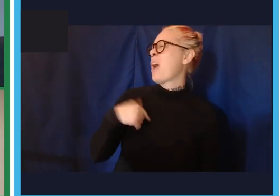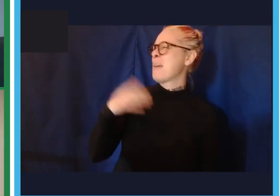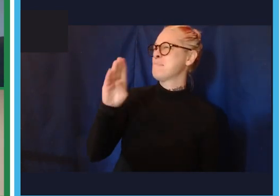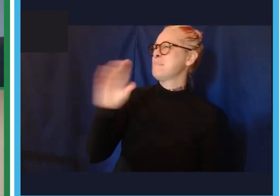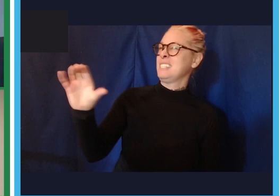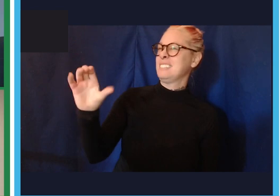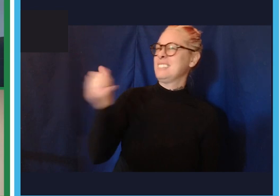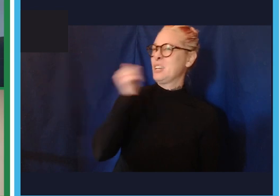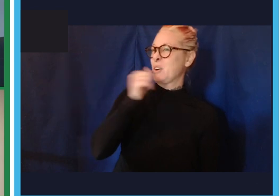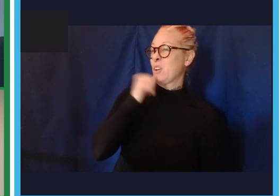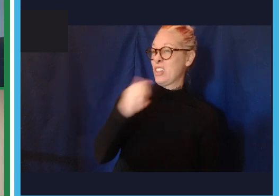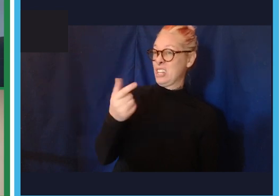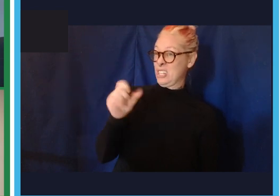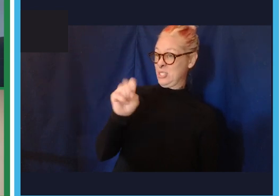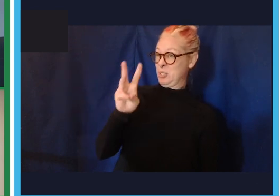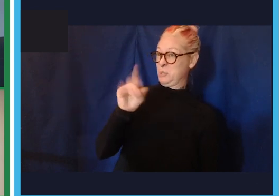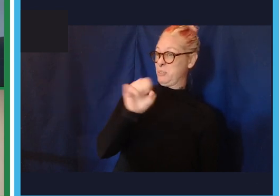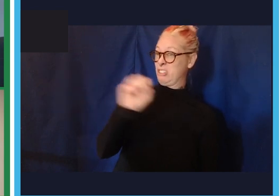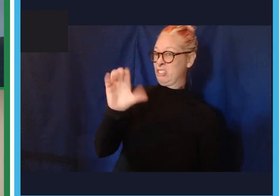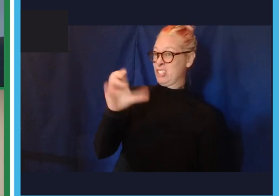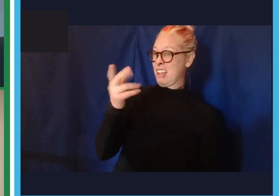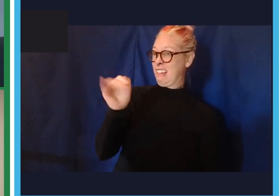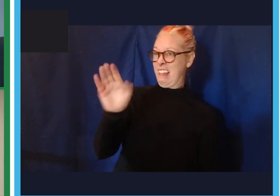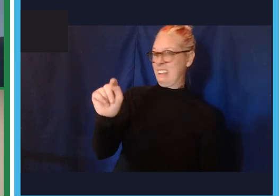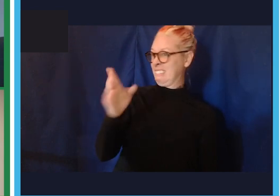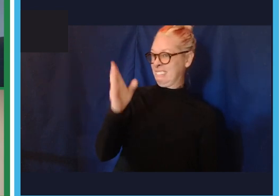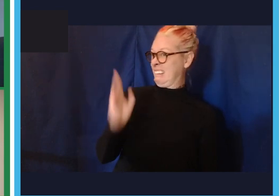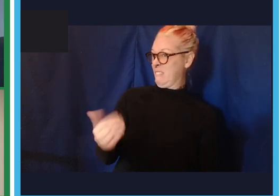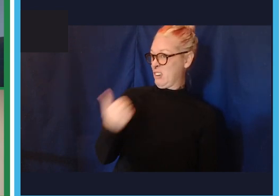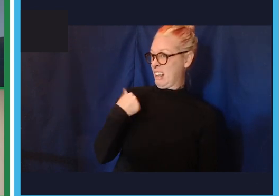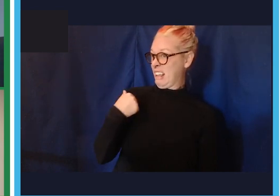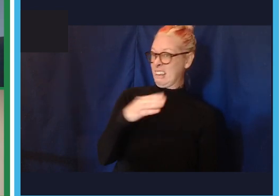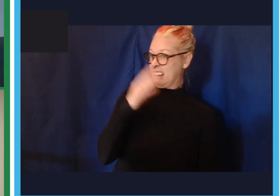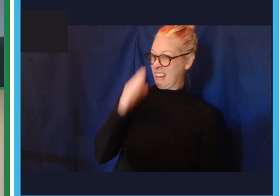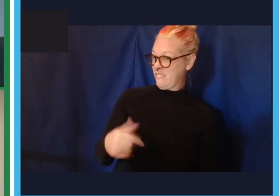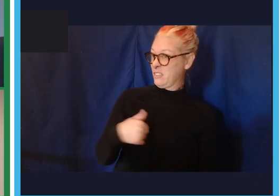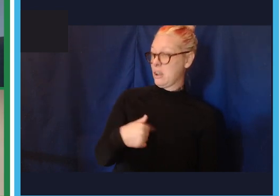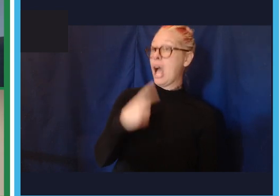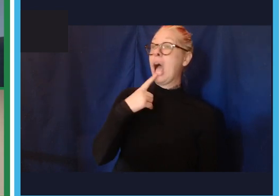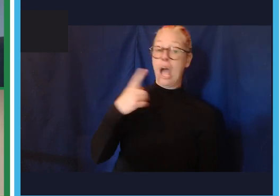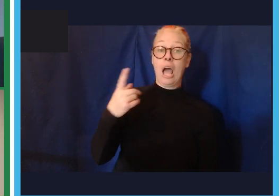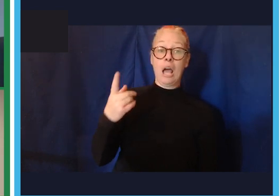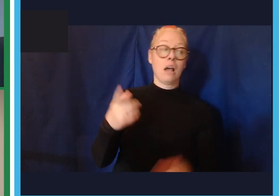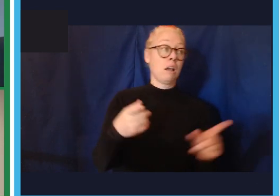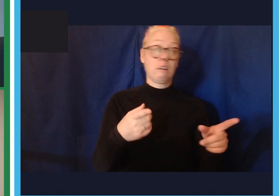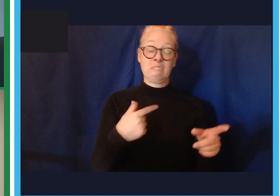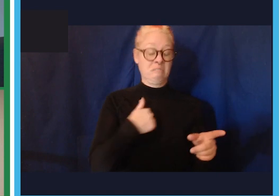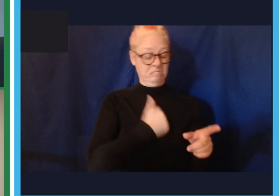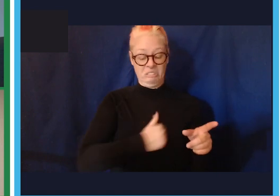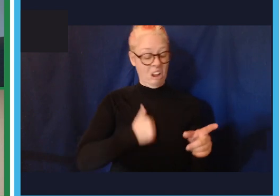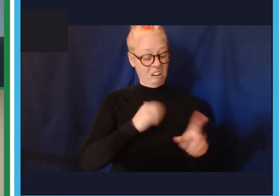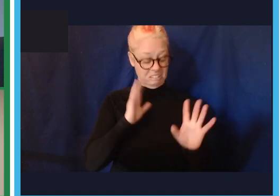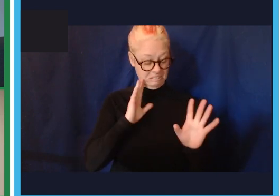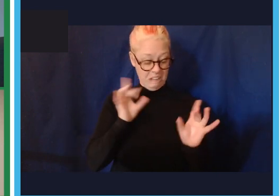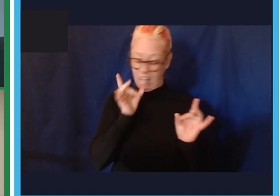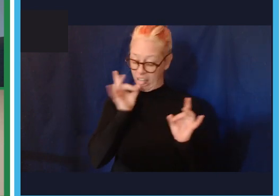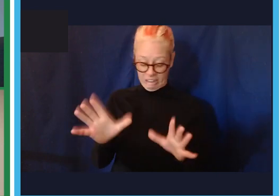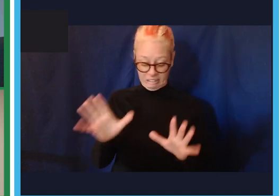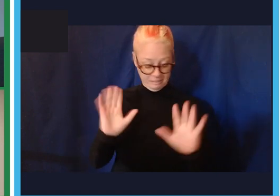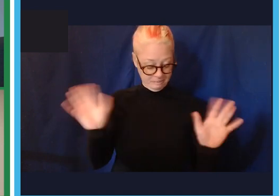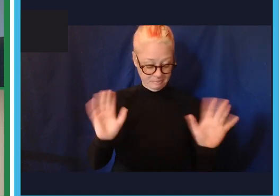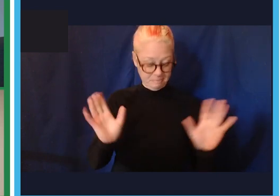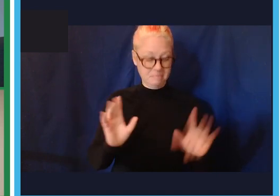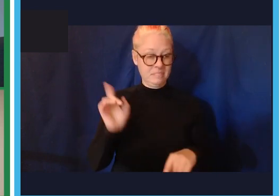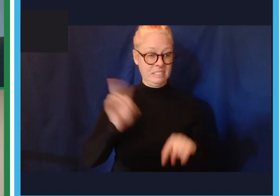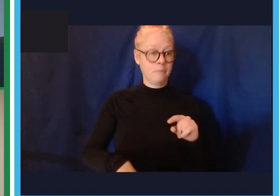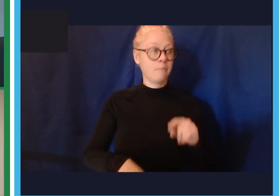And so do you have a Swiss chalet equivalent out in BC? Like, I know in Quebec, there's Saint-Hubert, which is pretty close, but not the same in my